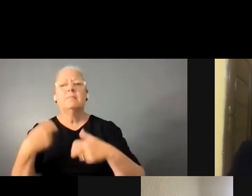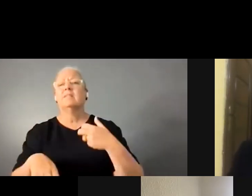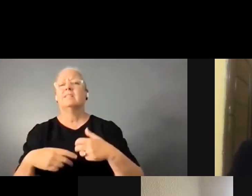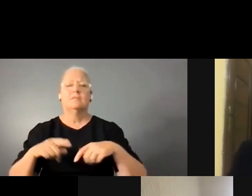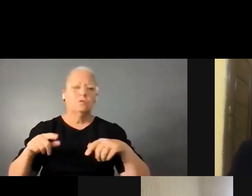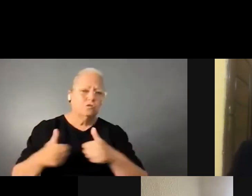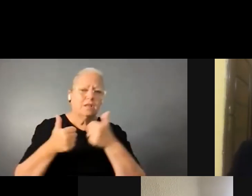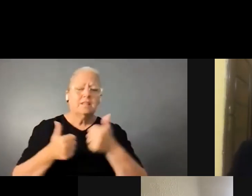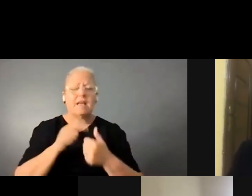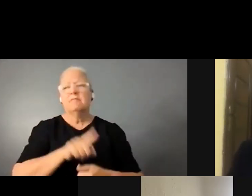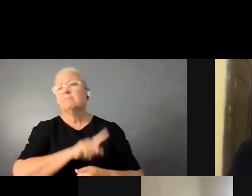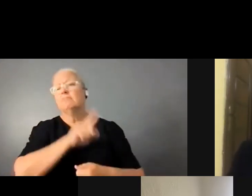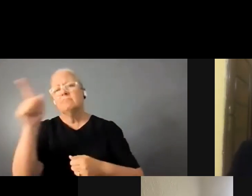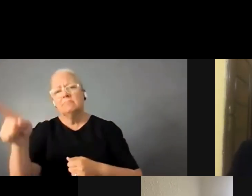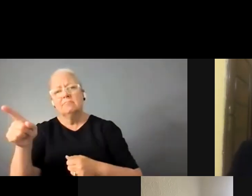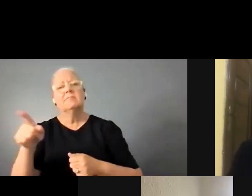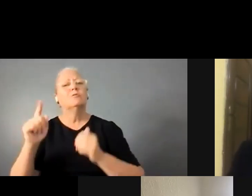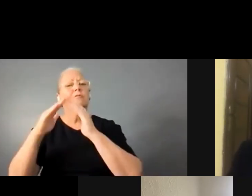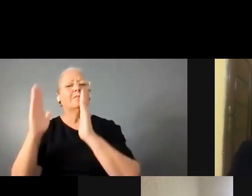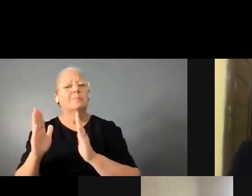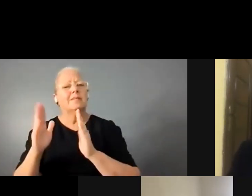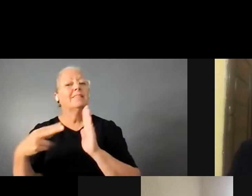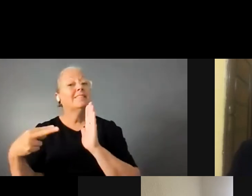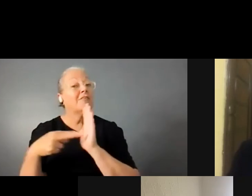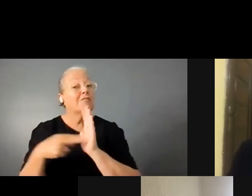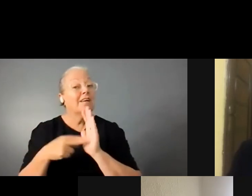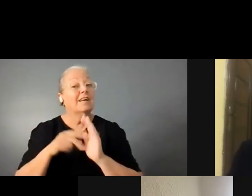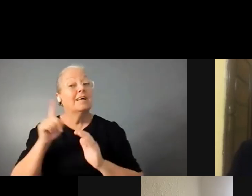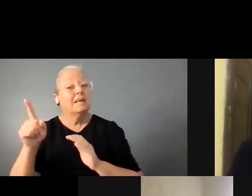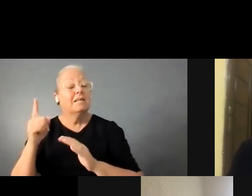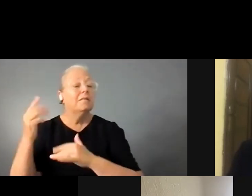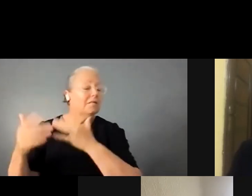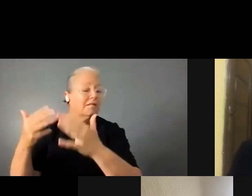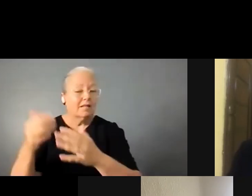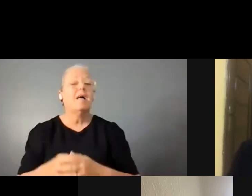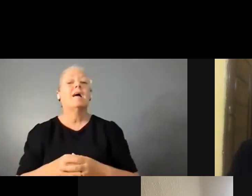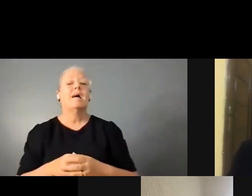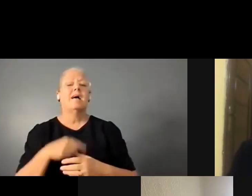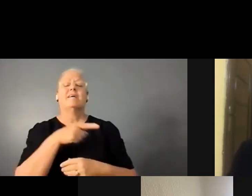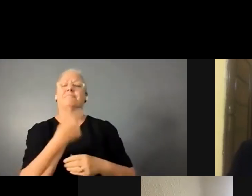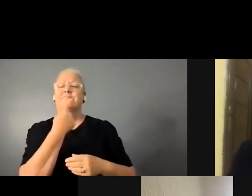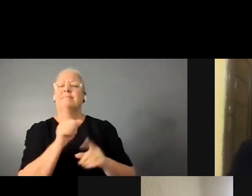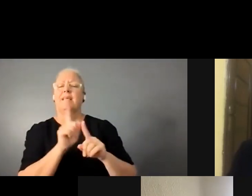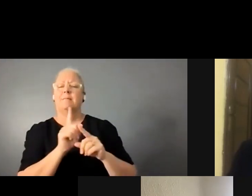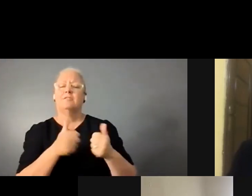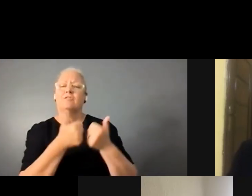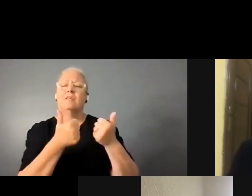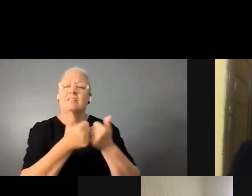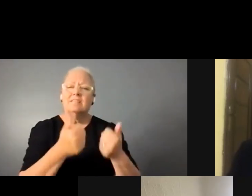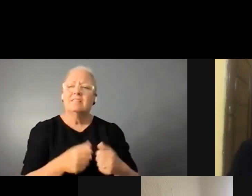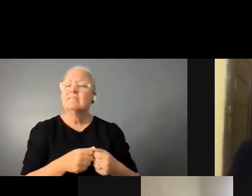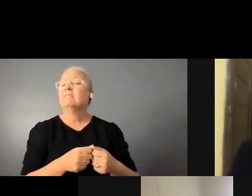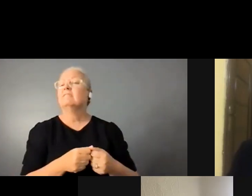listened to Ahmed, who gave us a great summary about the challenges that people with disability would face, especially at times of armed